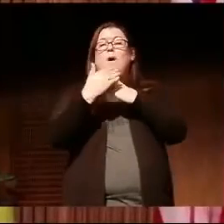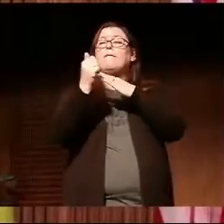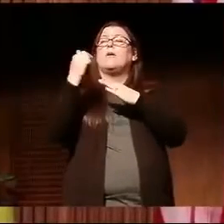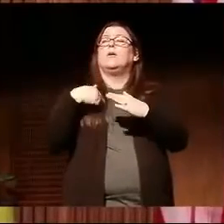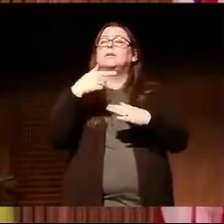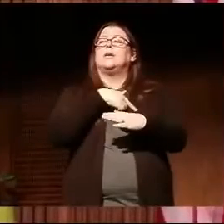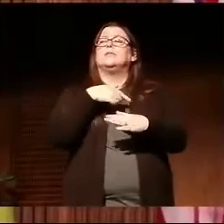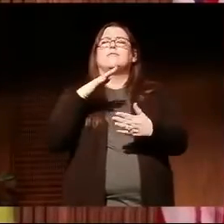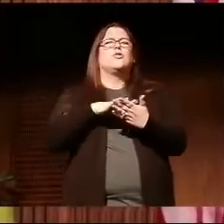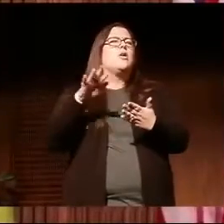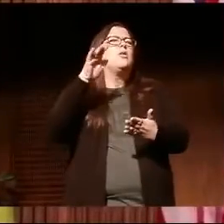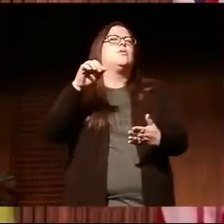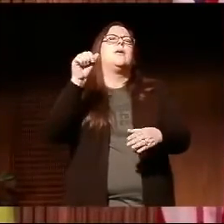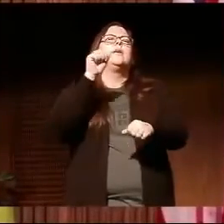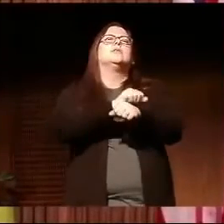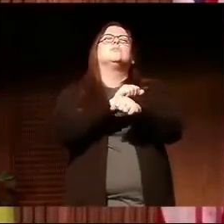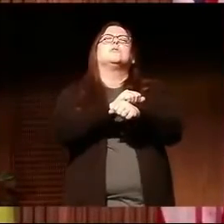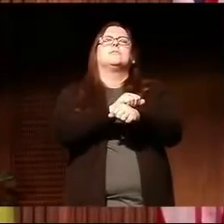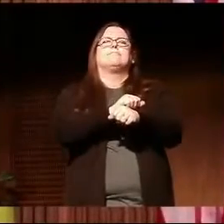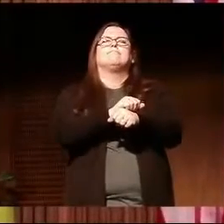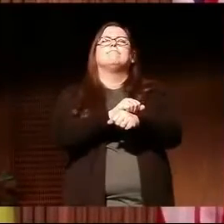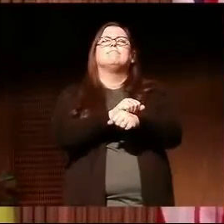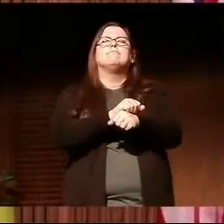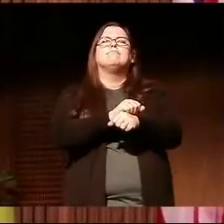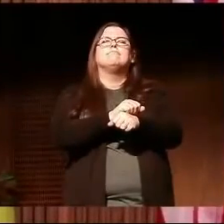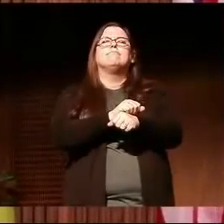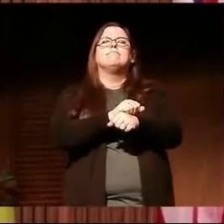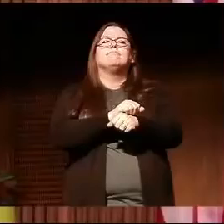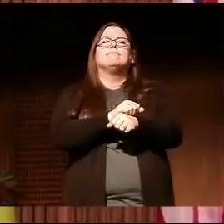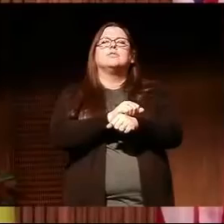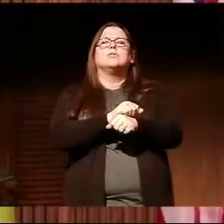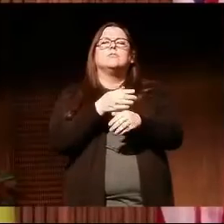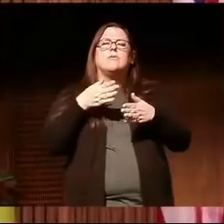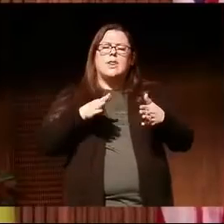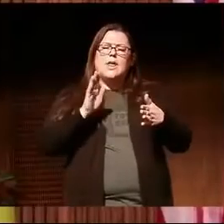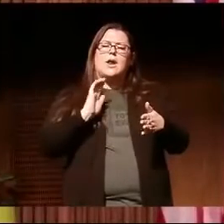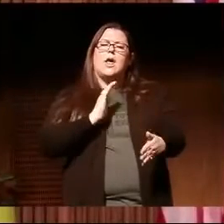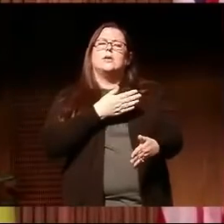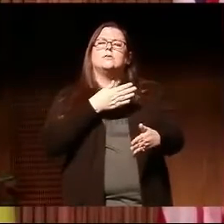us. And so enable us to keep our heads up